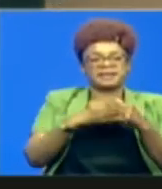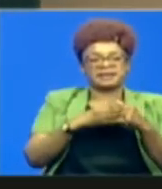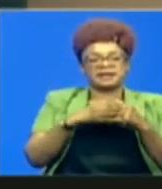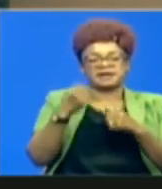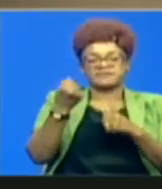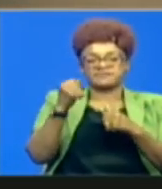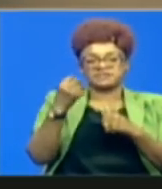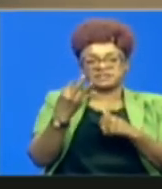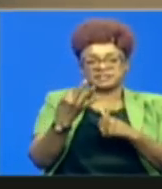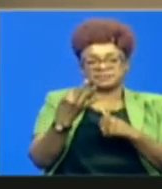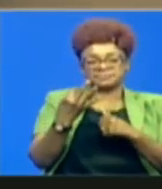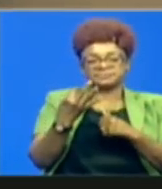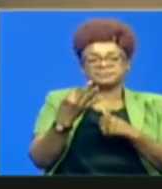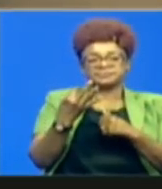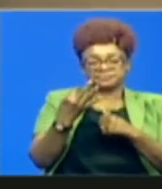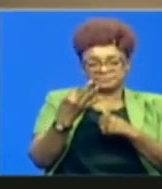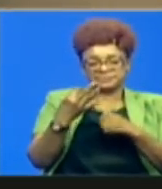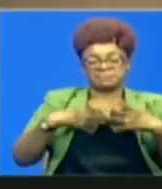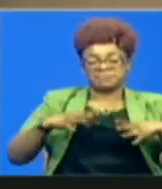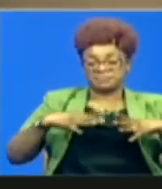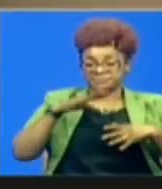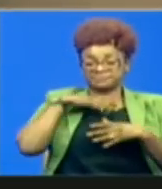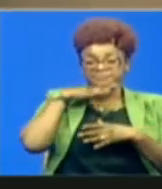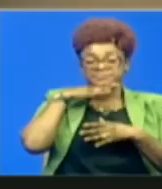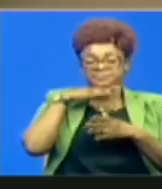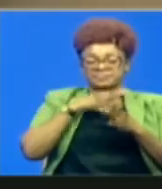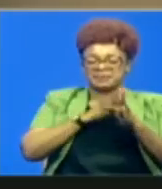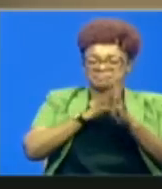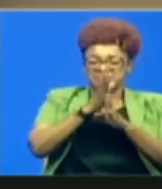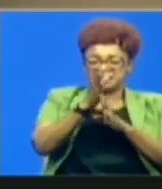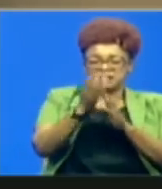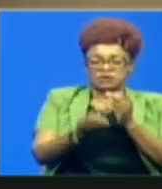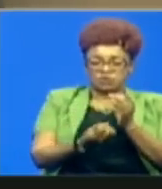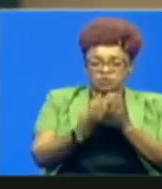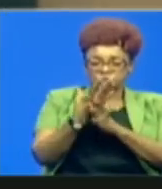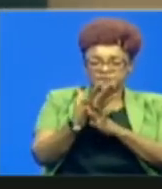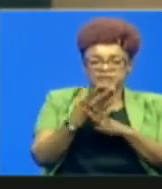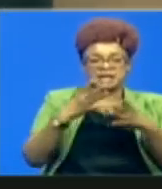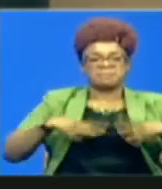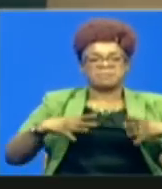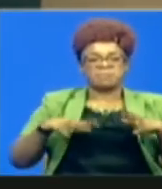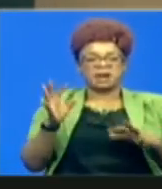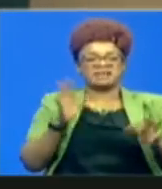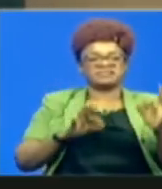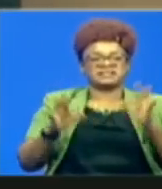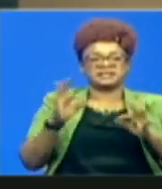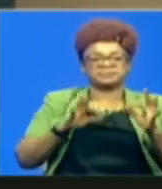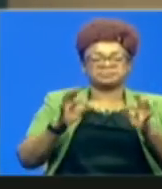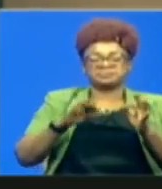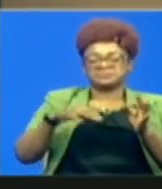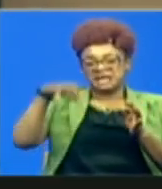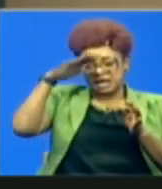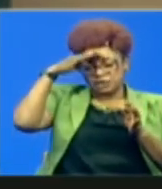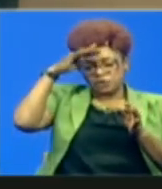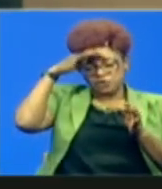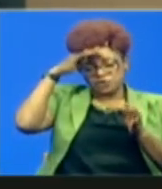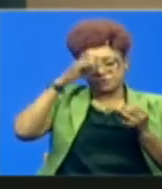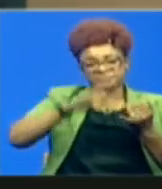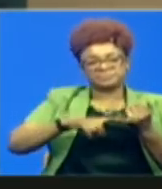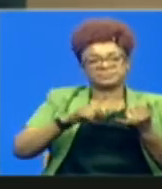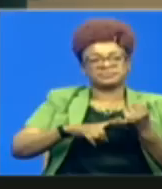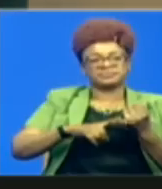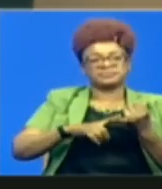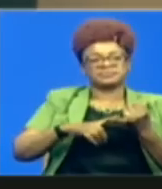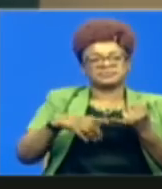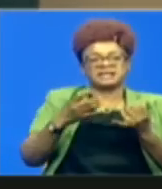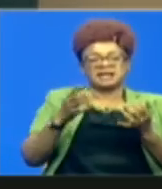16,953 lives. Now, the main causes are people's lifestyles, which include excessive alcohol consumption, high-fat diets, and